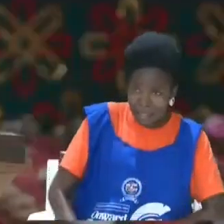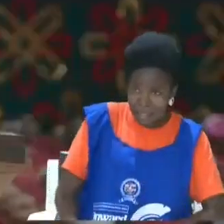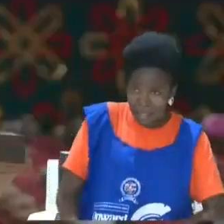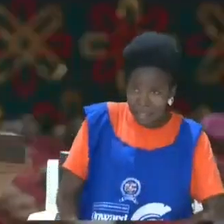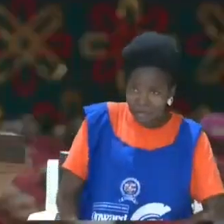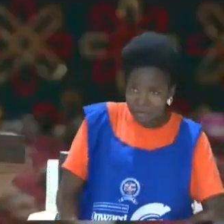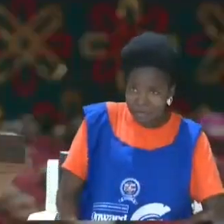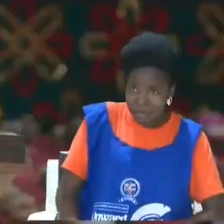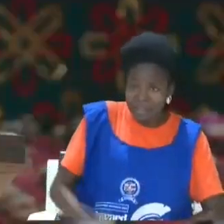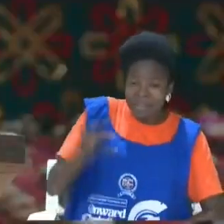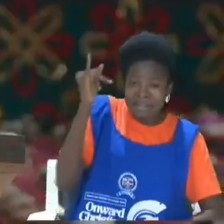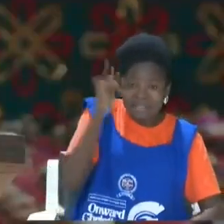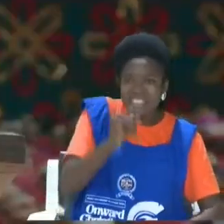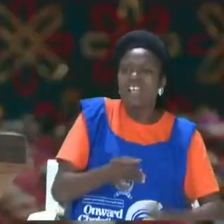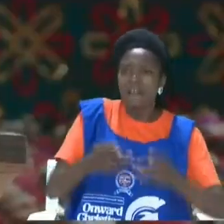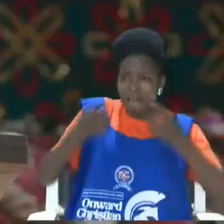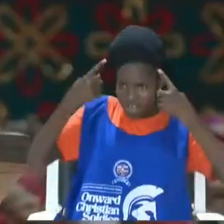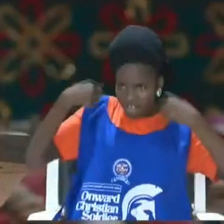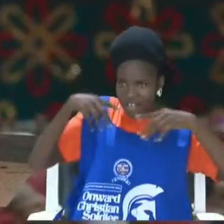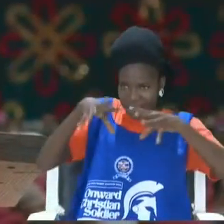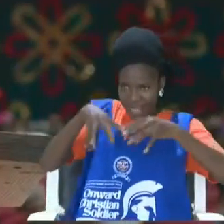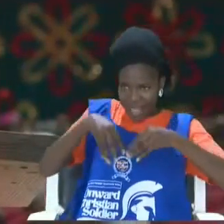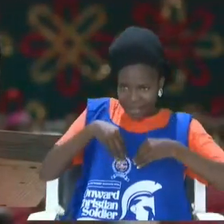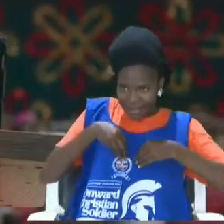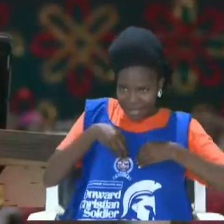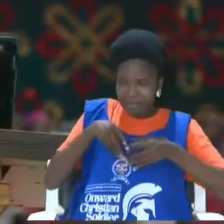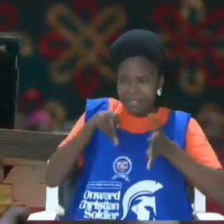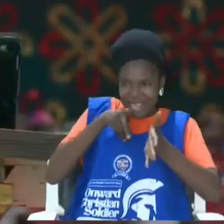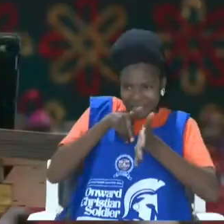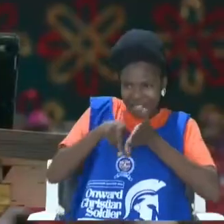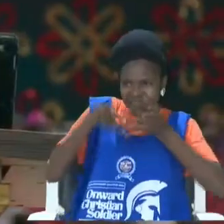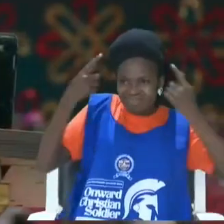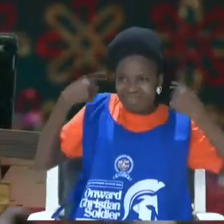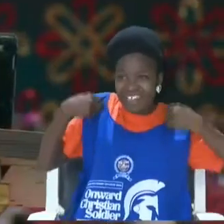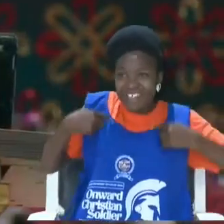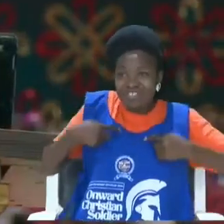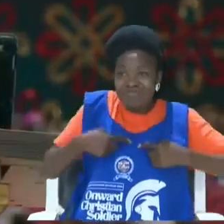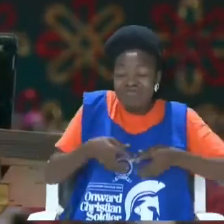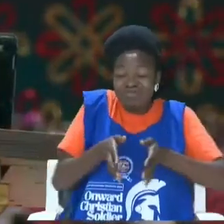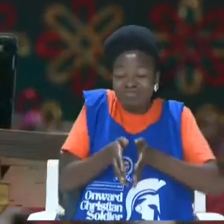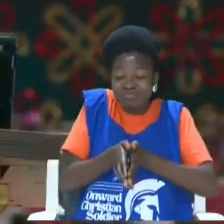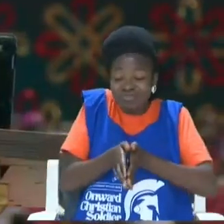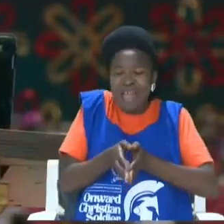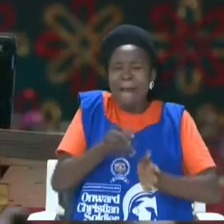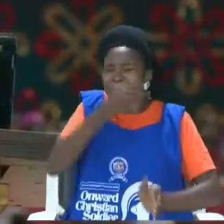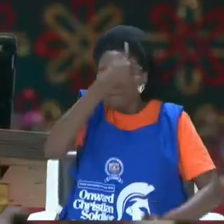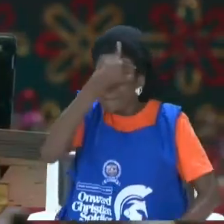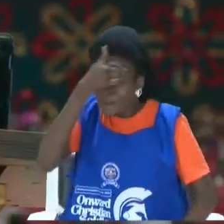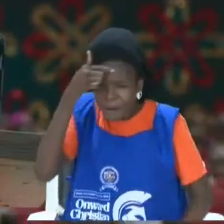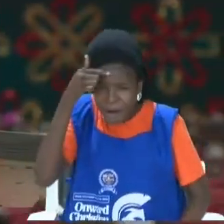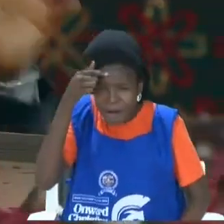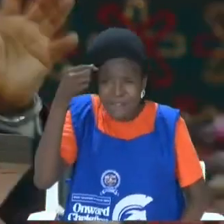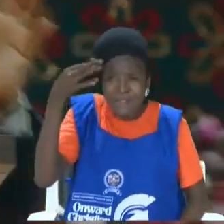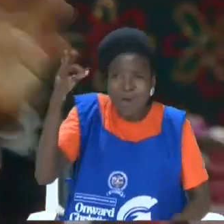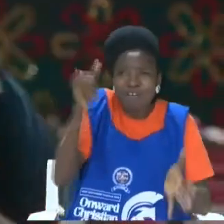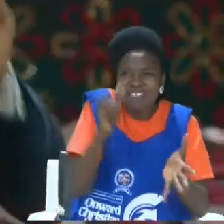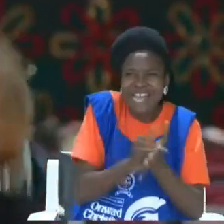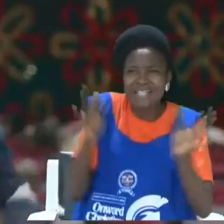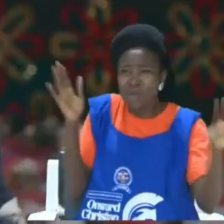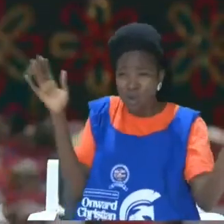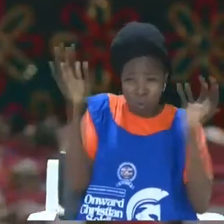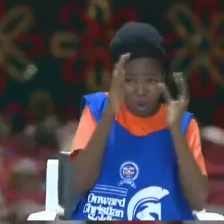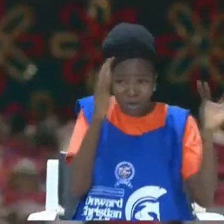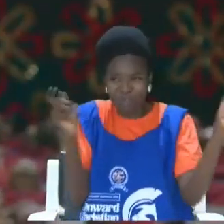and faced execution. They were not afraid. Why? Because of that wind of